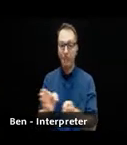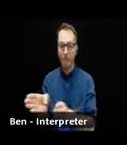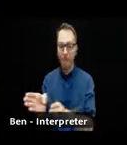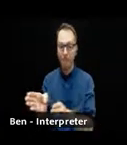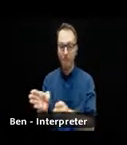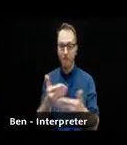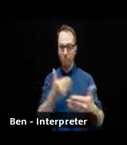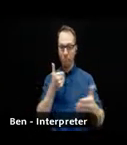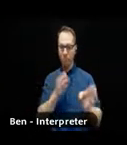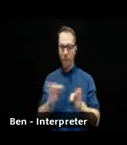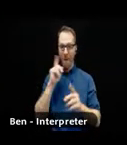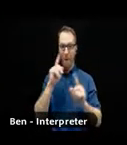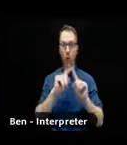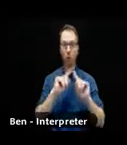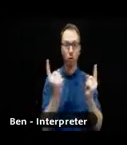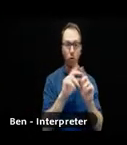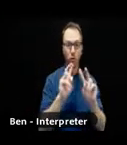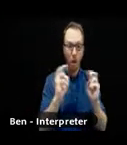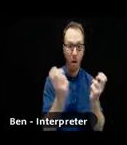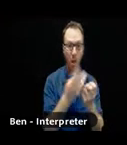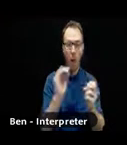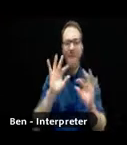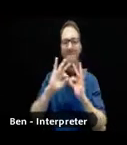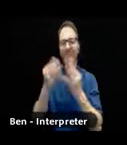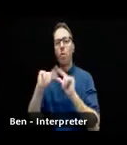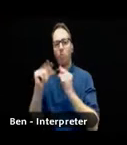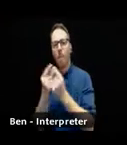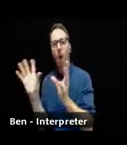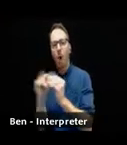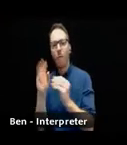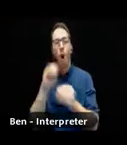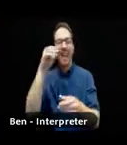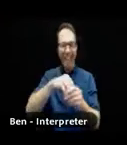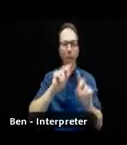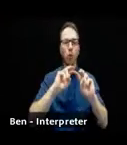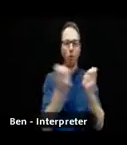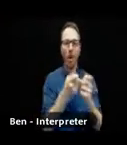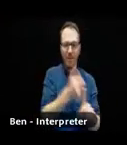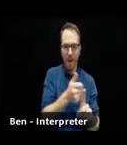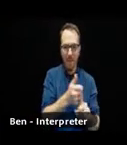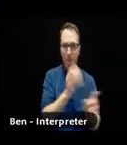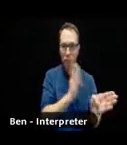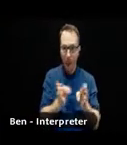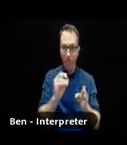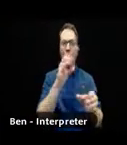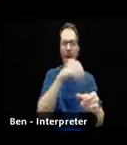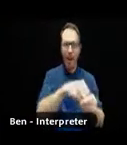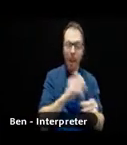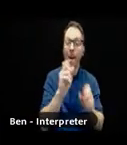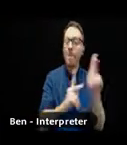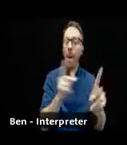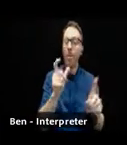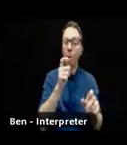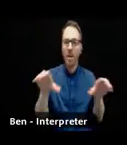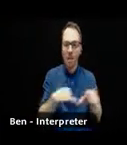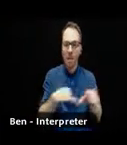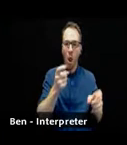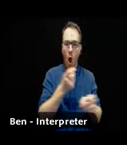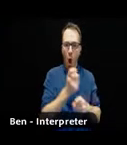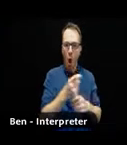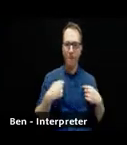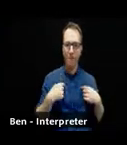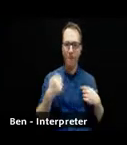circle or the family group conference, or in the circle itself, that the people who have done the harm, right, particularly